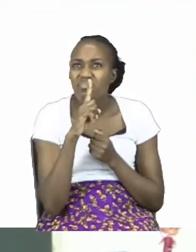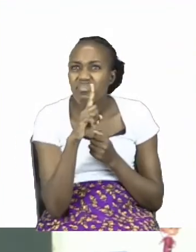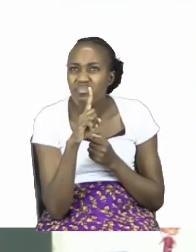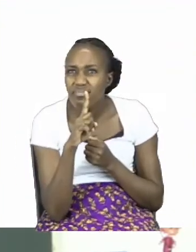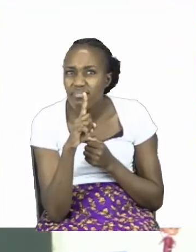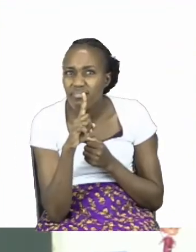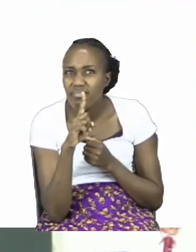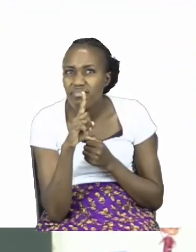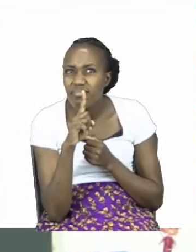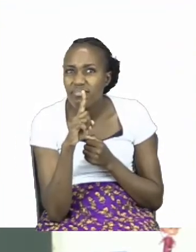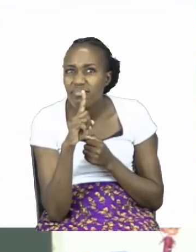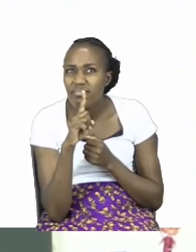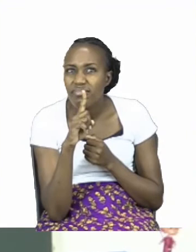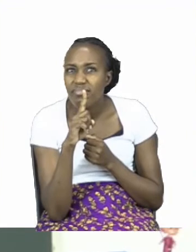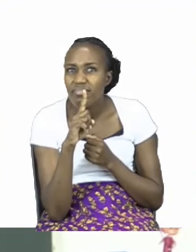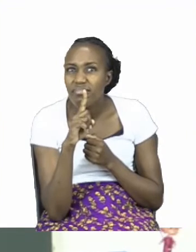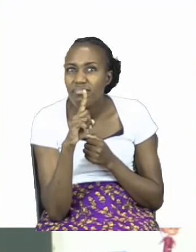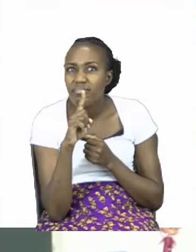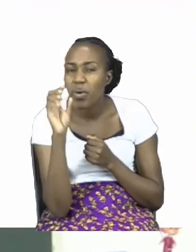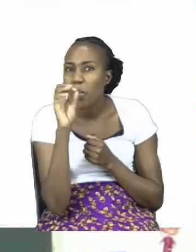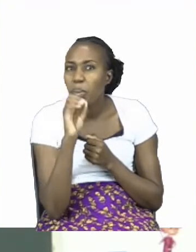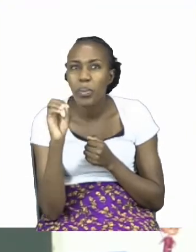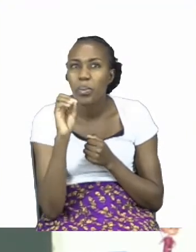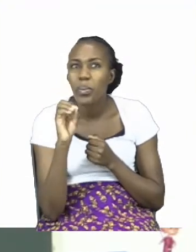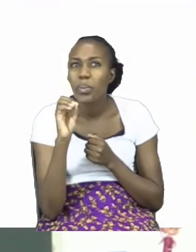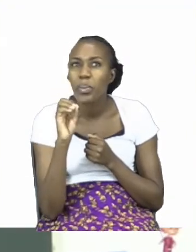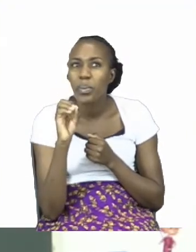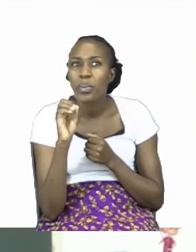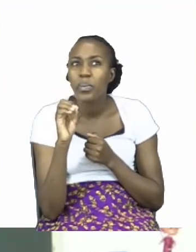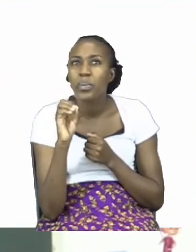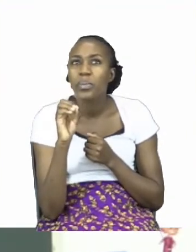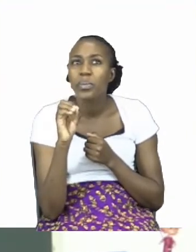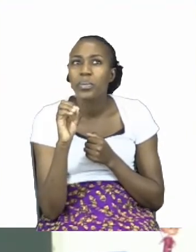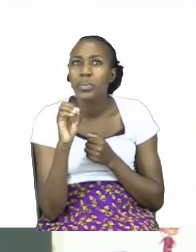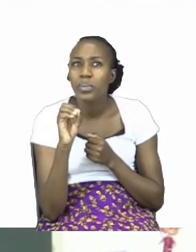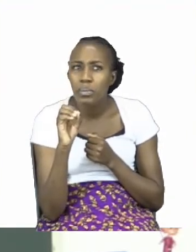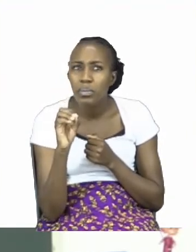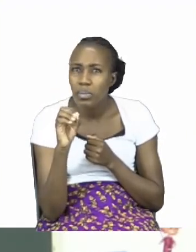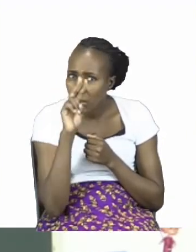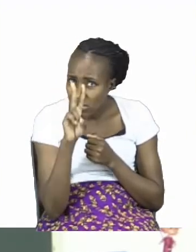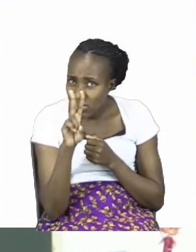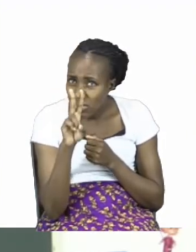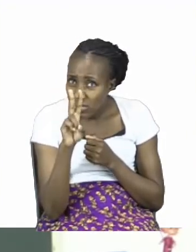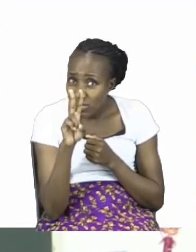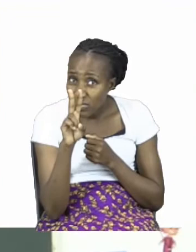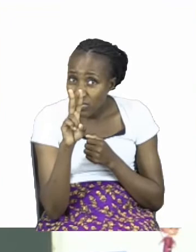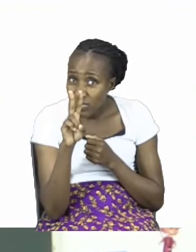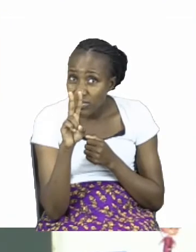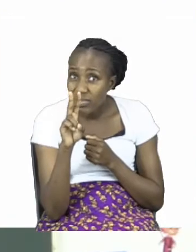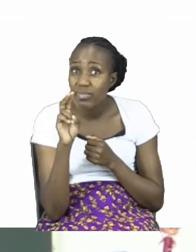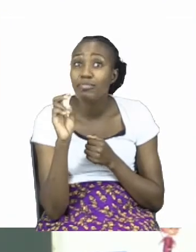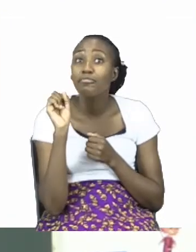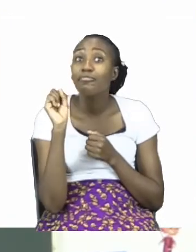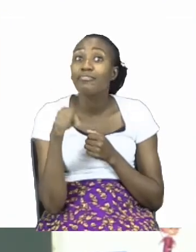on this side? No. So let's move on. Can we see a 2? Yes,